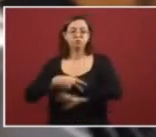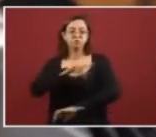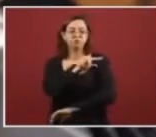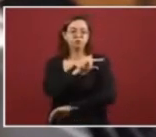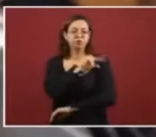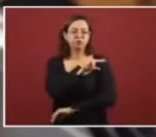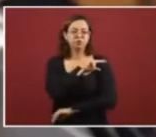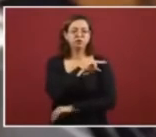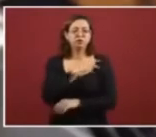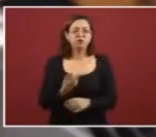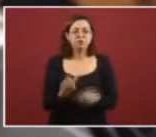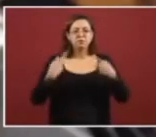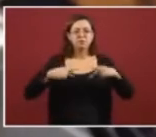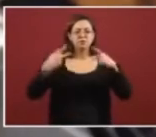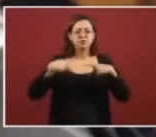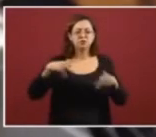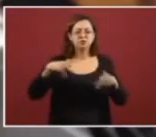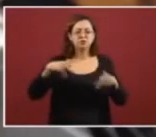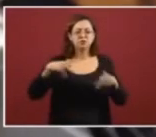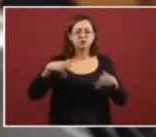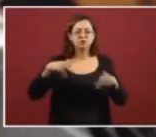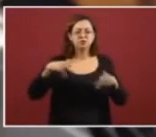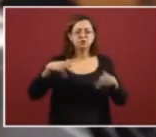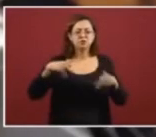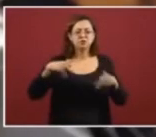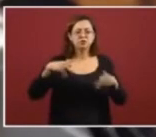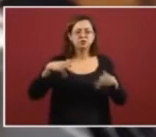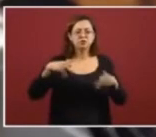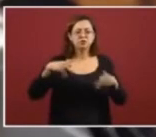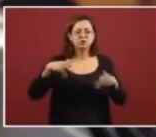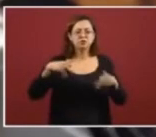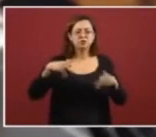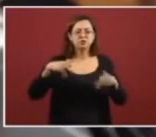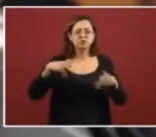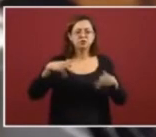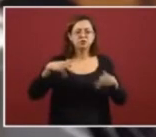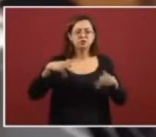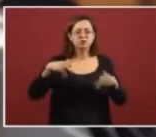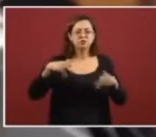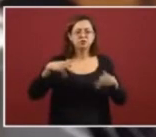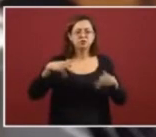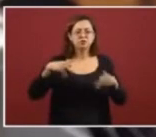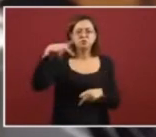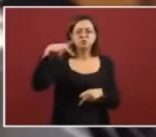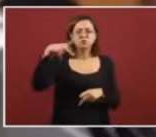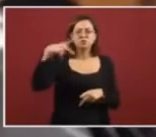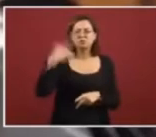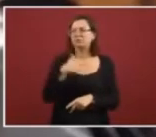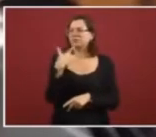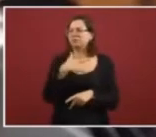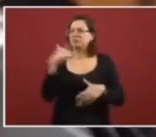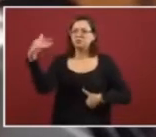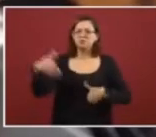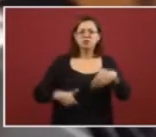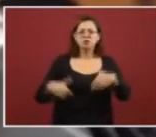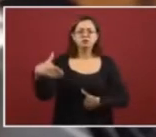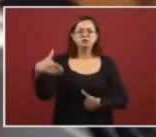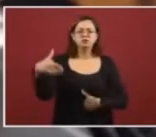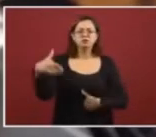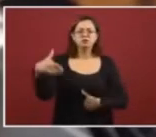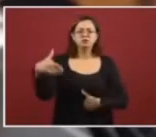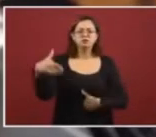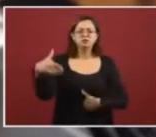de pues que hay cortes. And so the people are complaining that there is shortages. De agua y drenaje, pese a